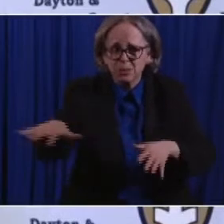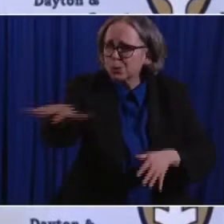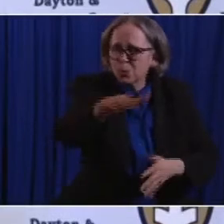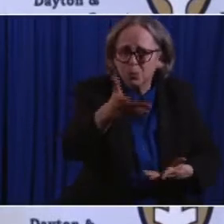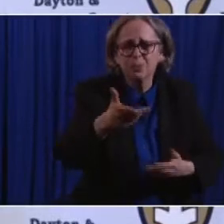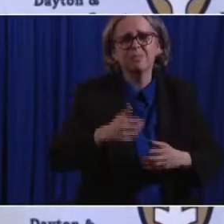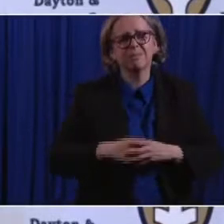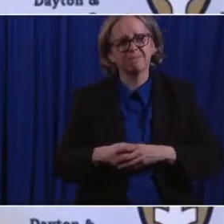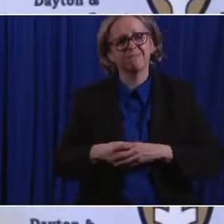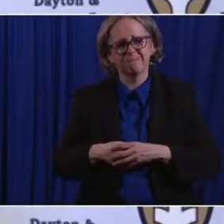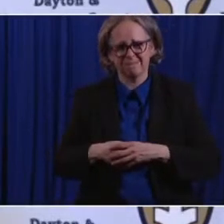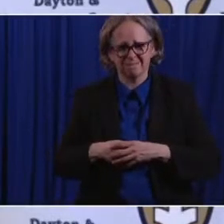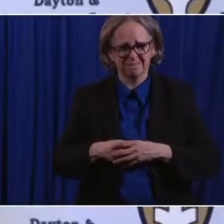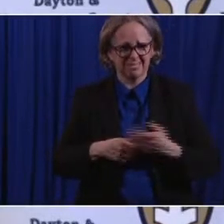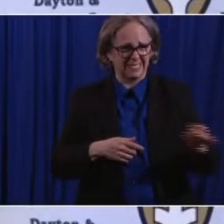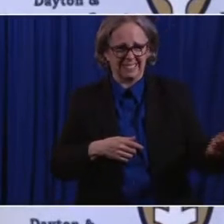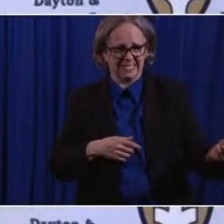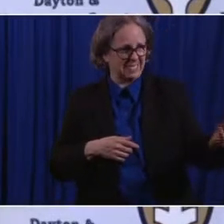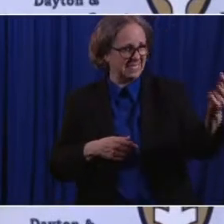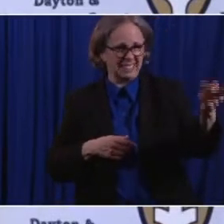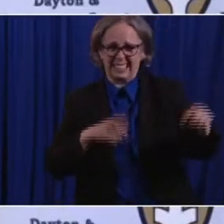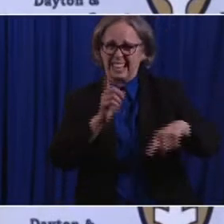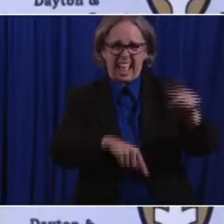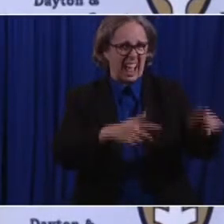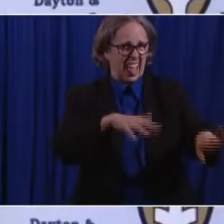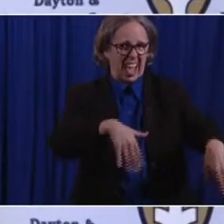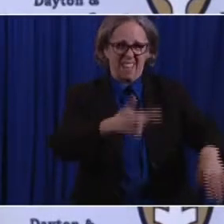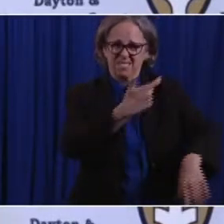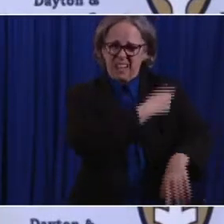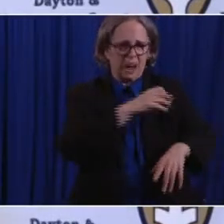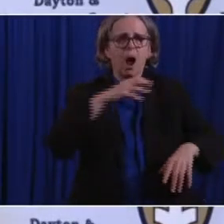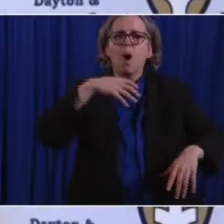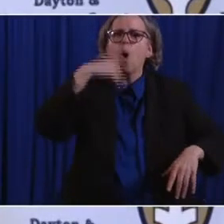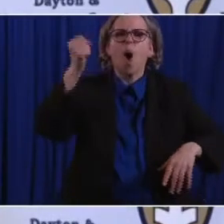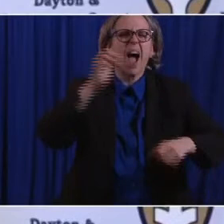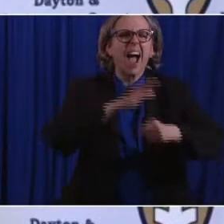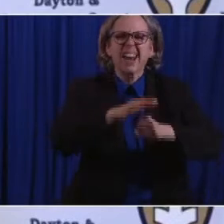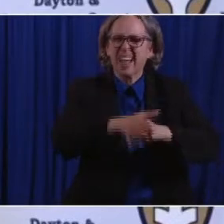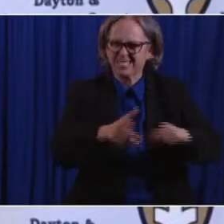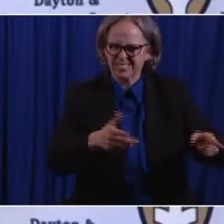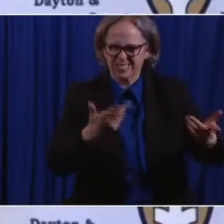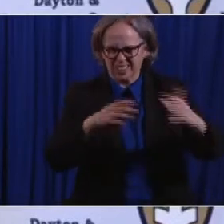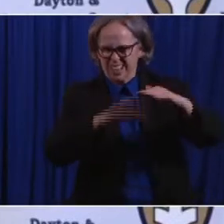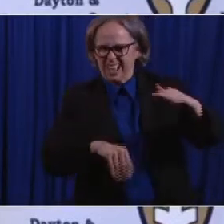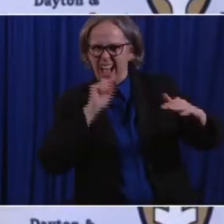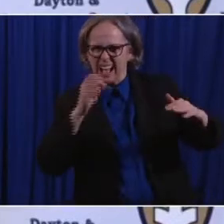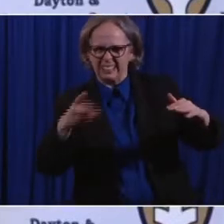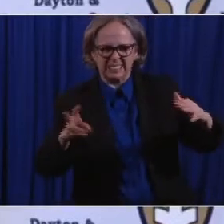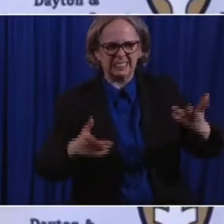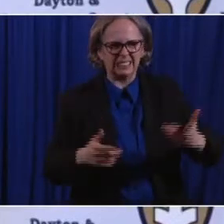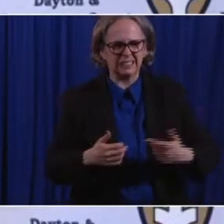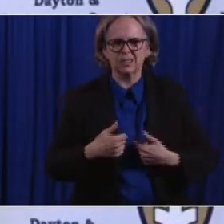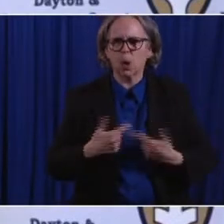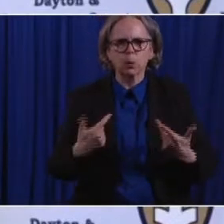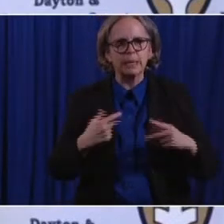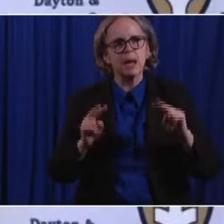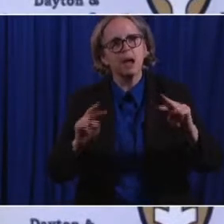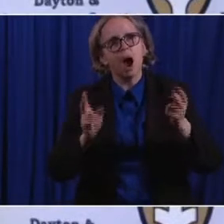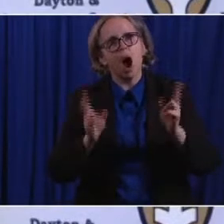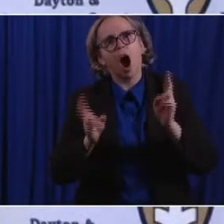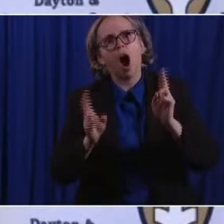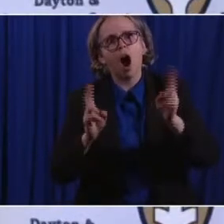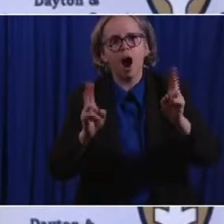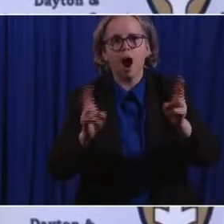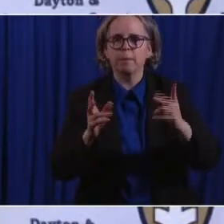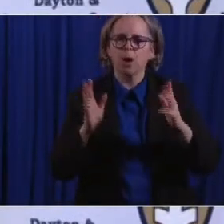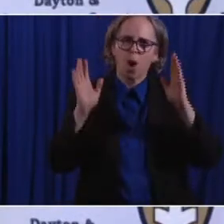they can't be vaccinated yet. So we're really looking forward to the day when, however long that is, we hope it's not too far